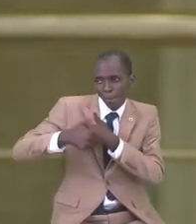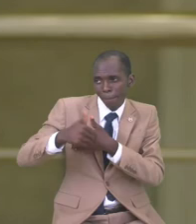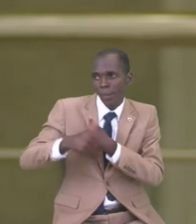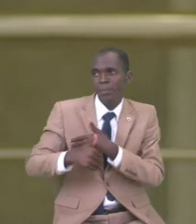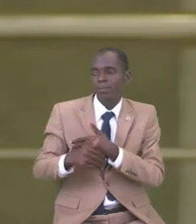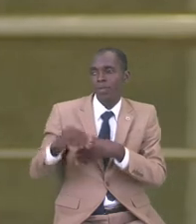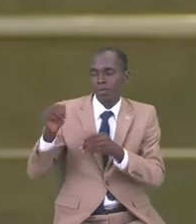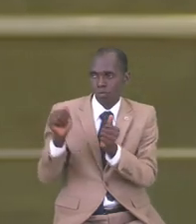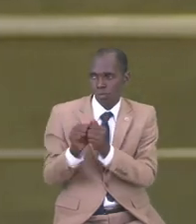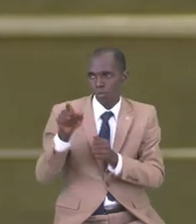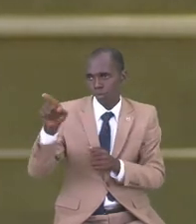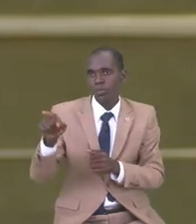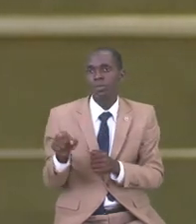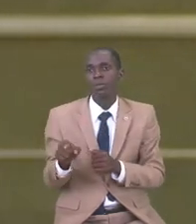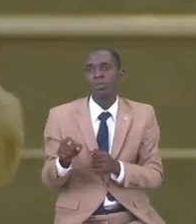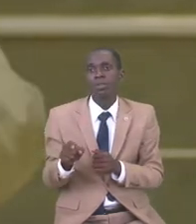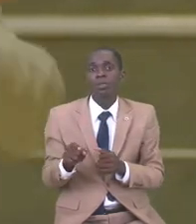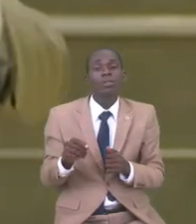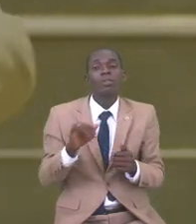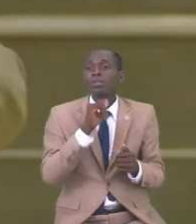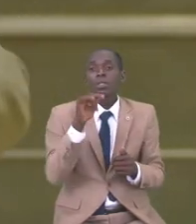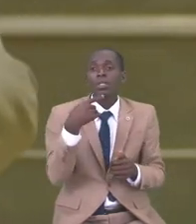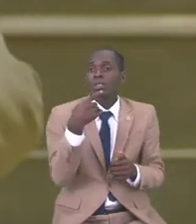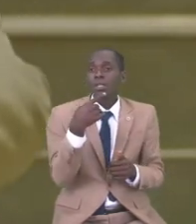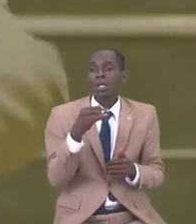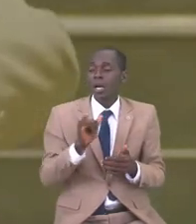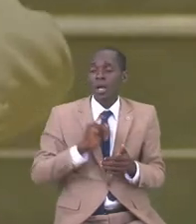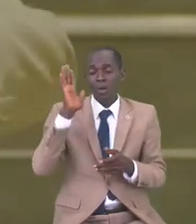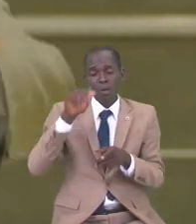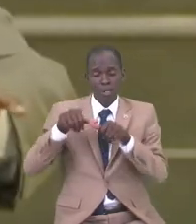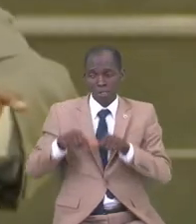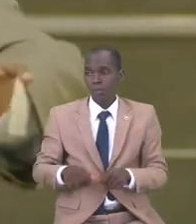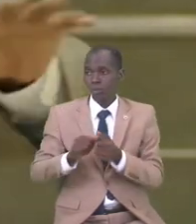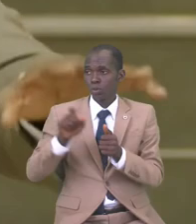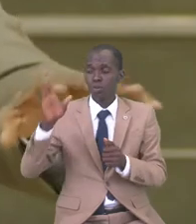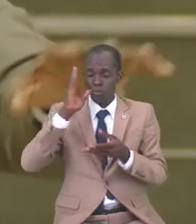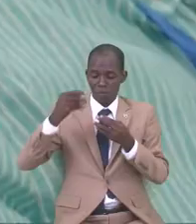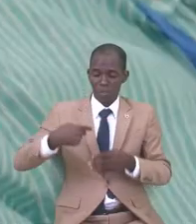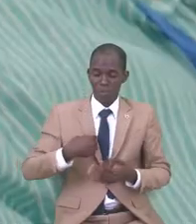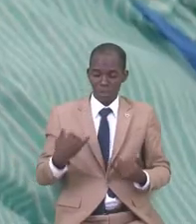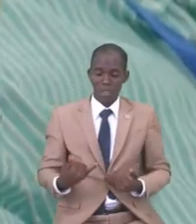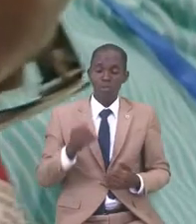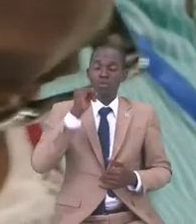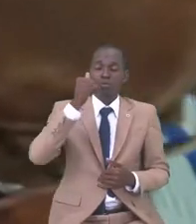thine hand. He didn't say, I'm going to stay with you. You'll feed me tomorrow and next